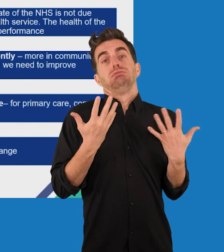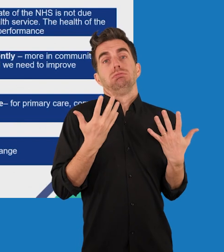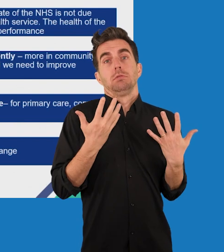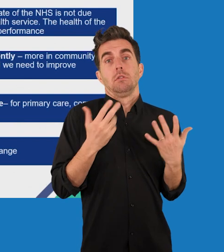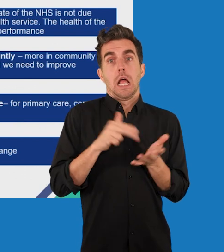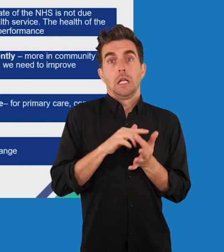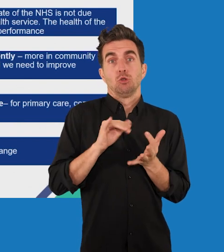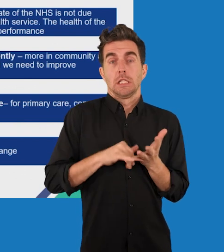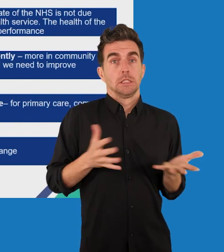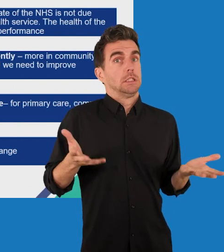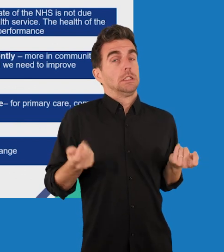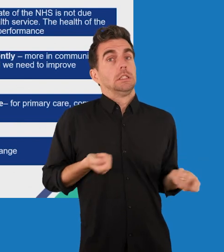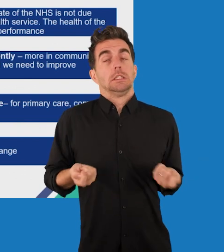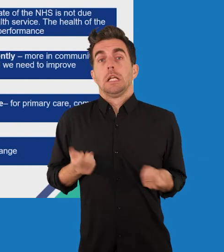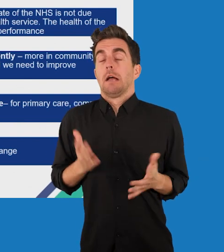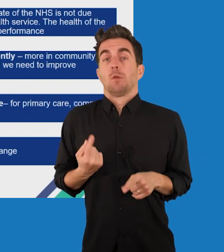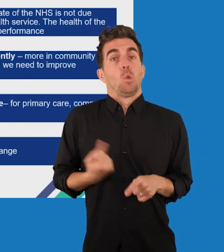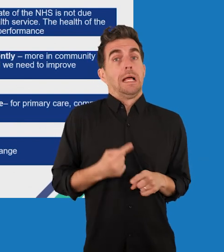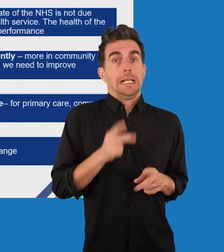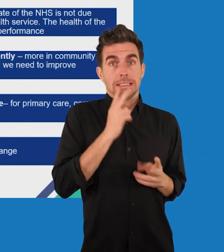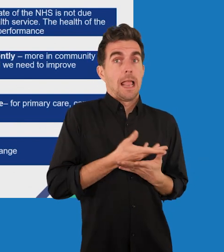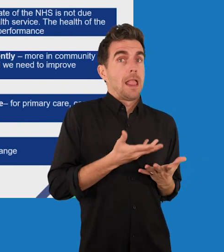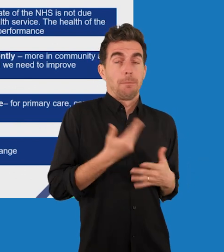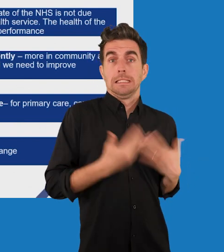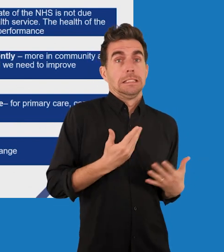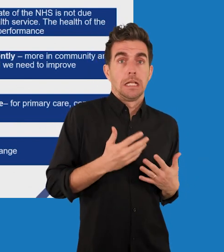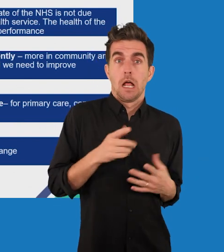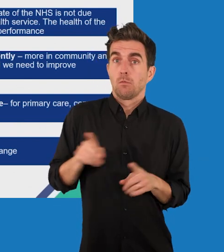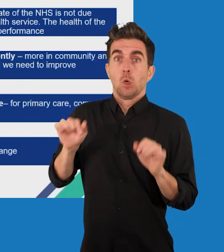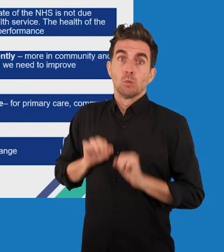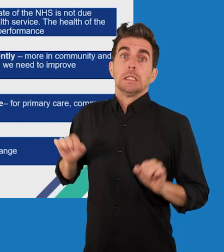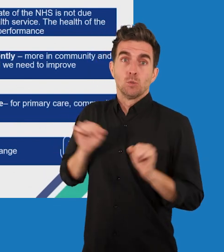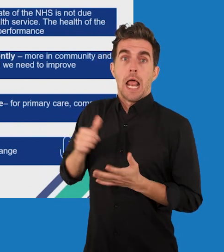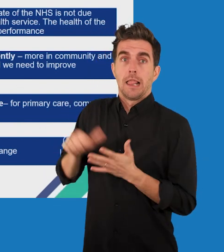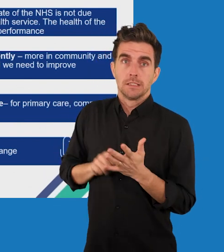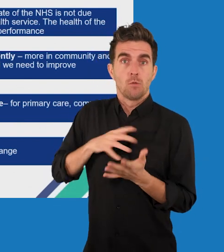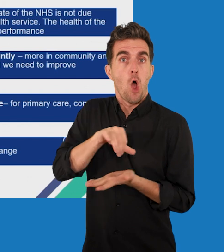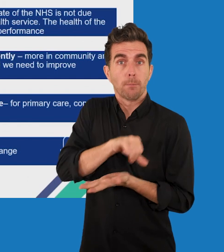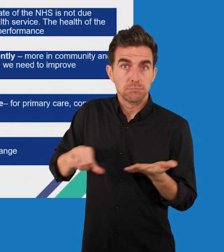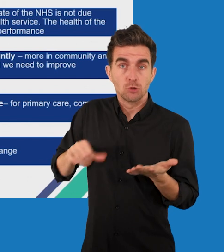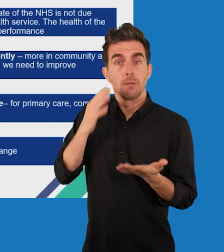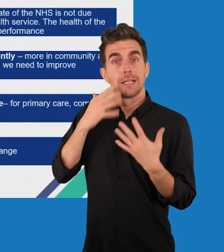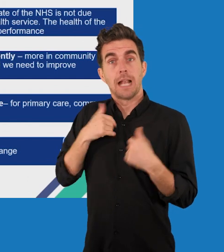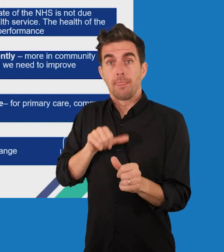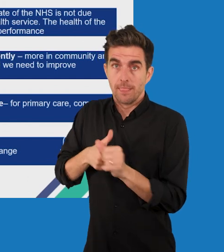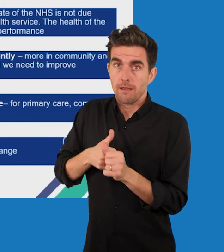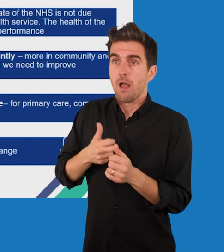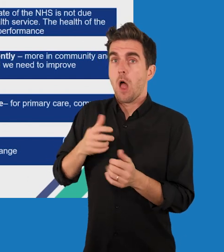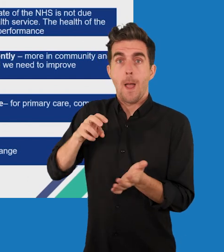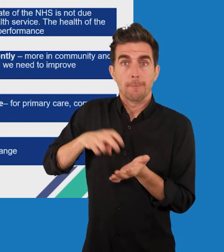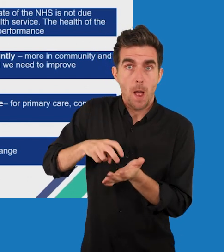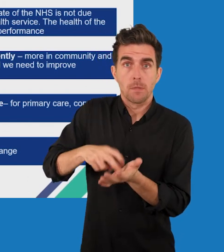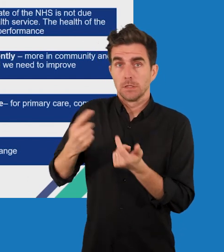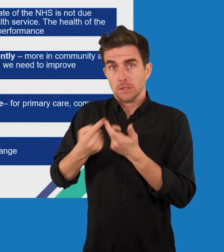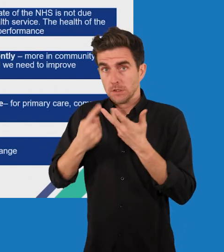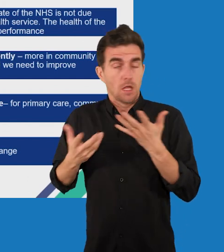people within the NHS that we've got to ensure get seen quickly, including those that are waiting for operations or for mental health appointments or